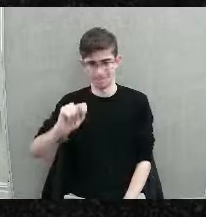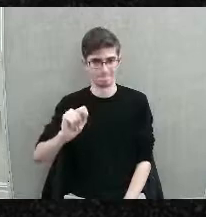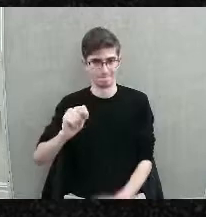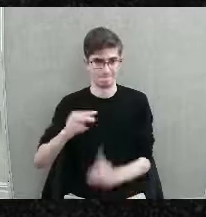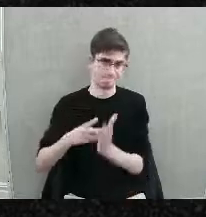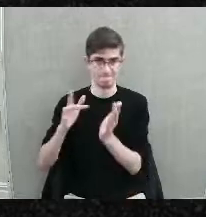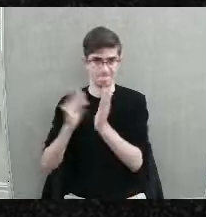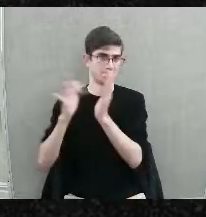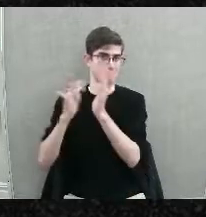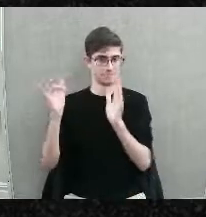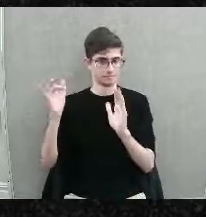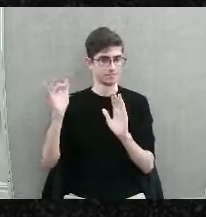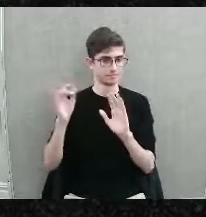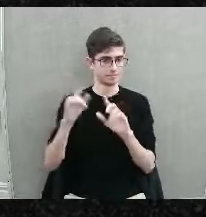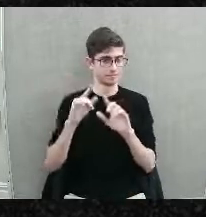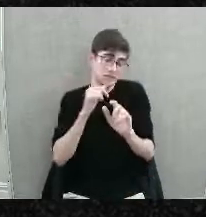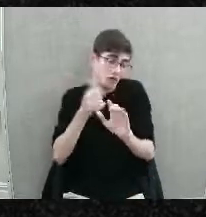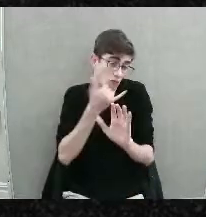time,